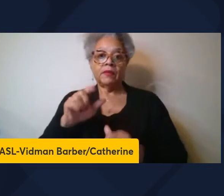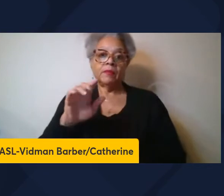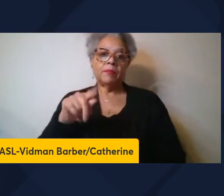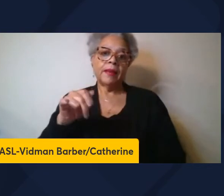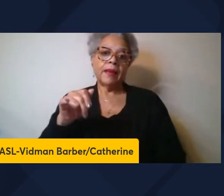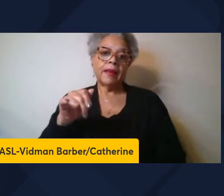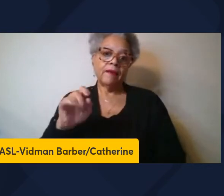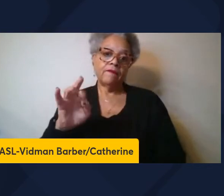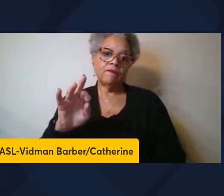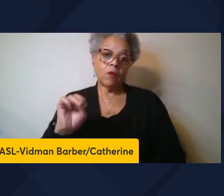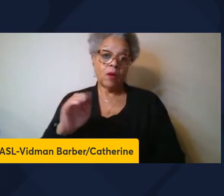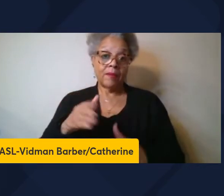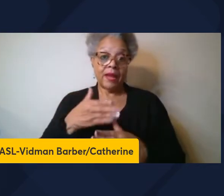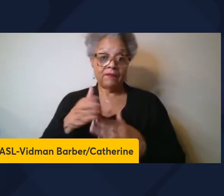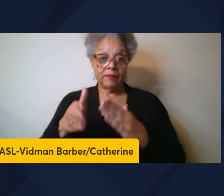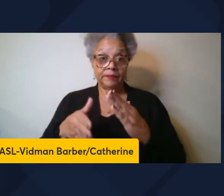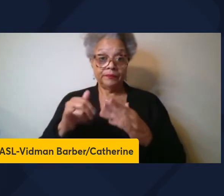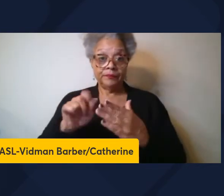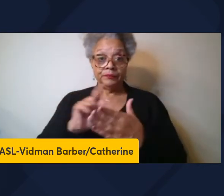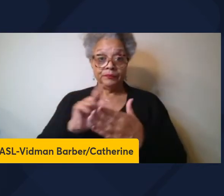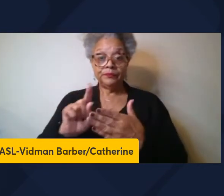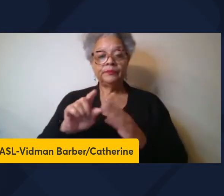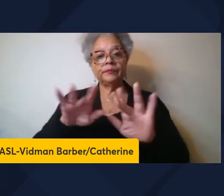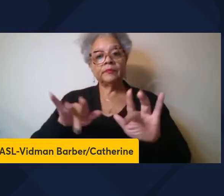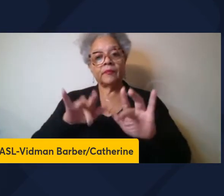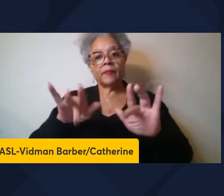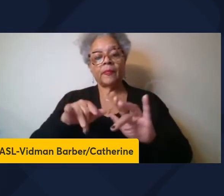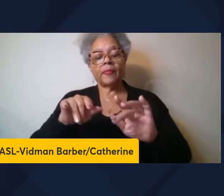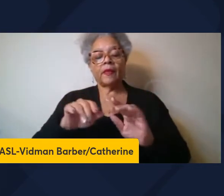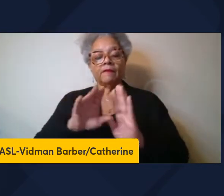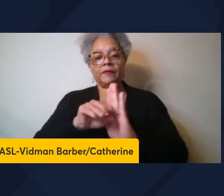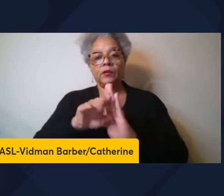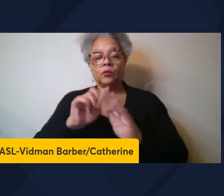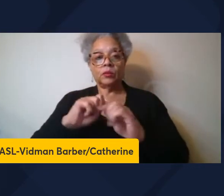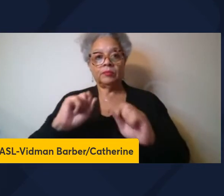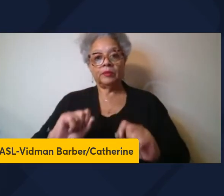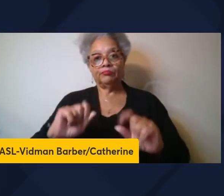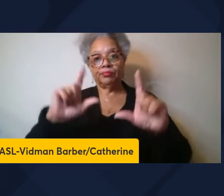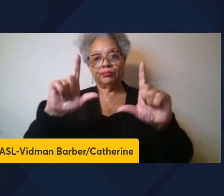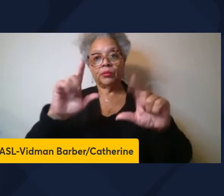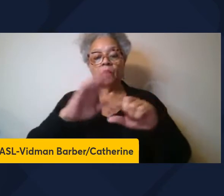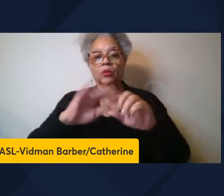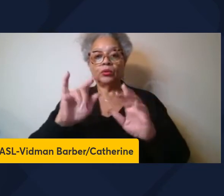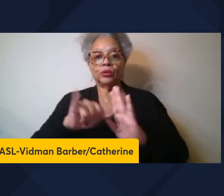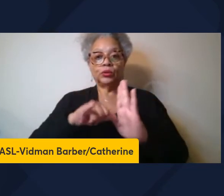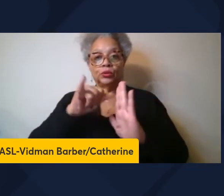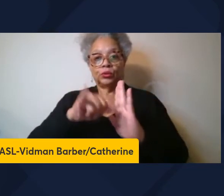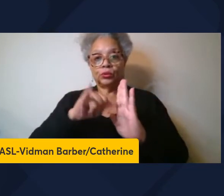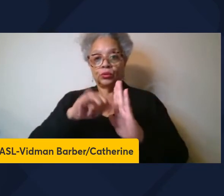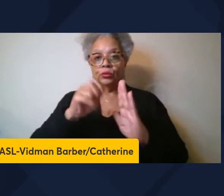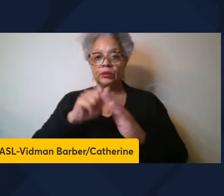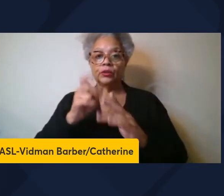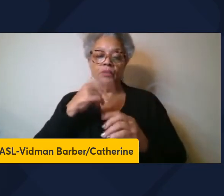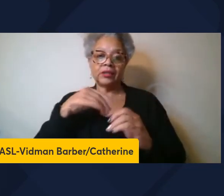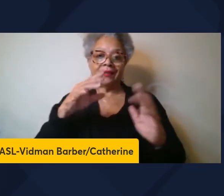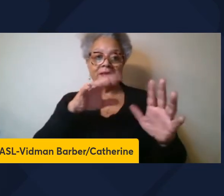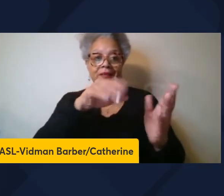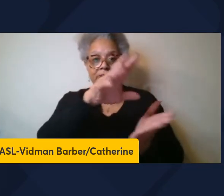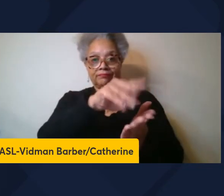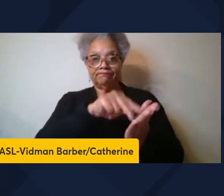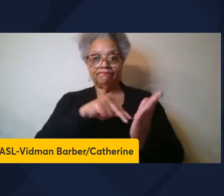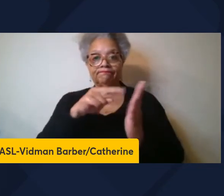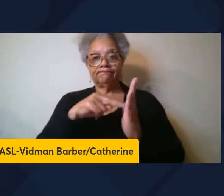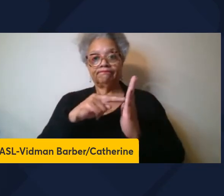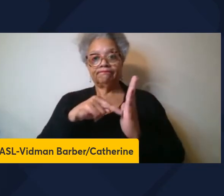After the conclusion of the week, recorded videos will be posted on our YouTube channel and transcripts will be made available on our website,